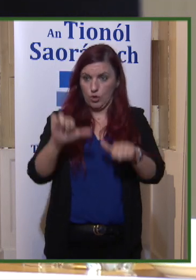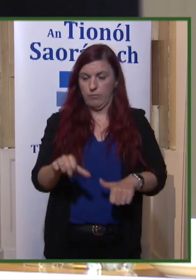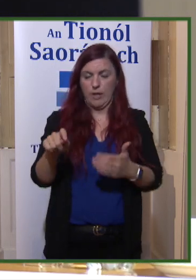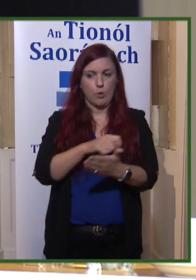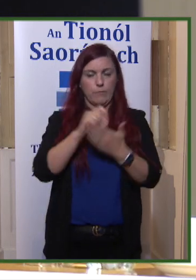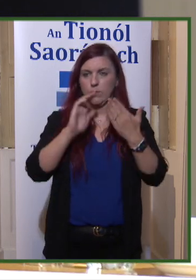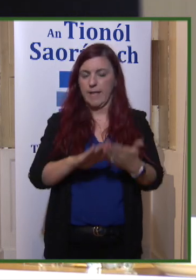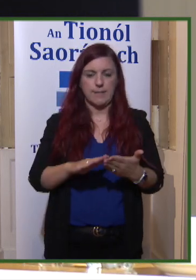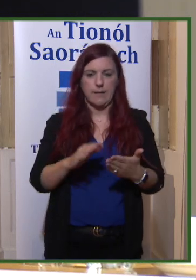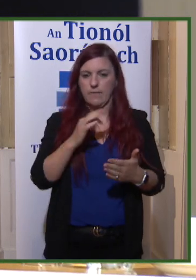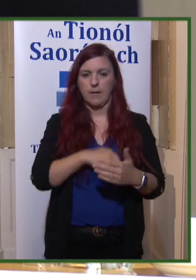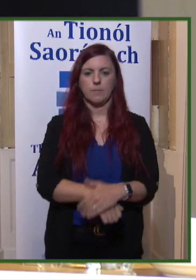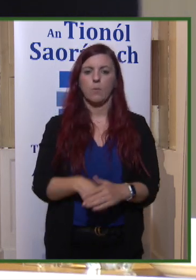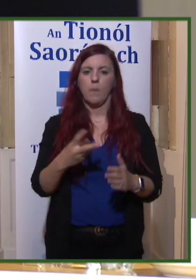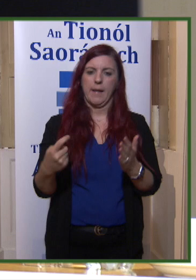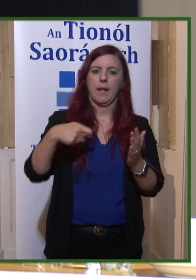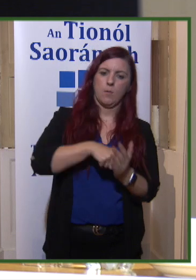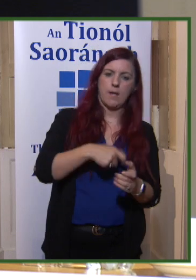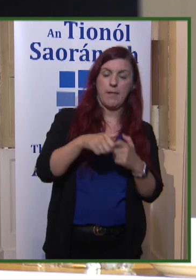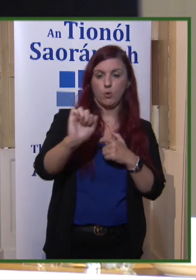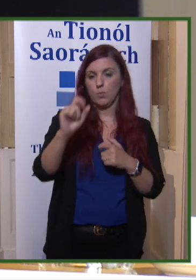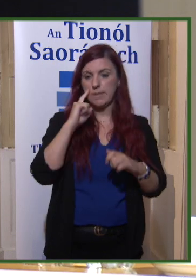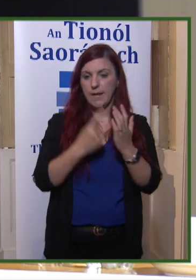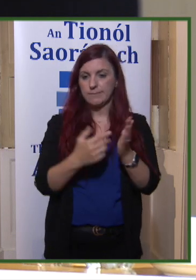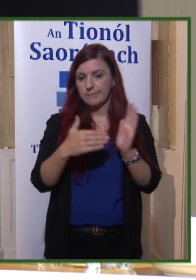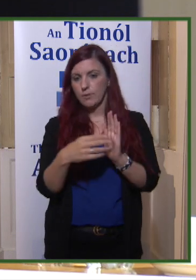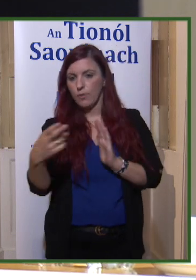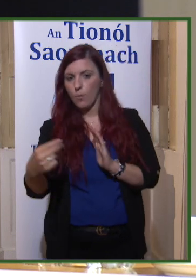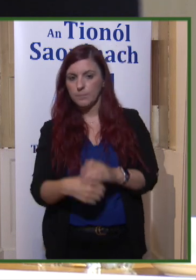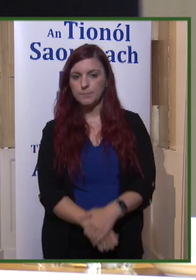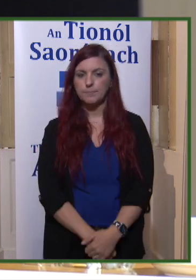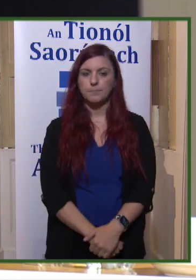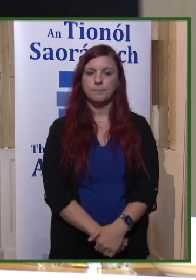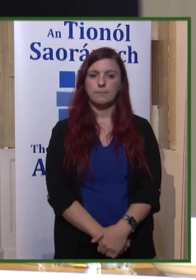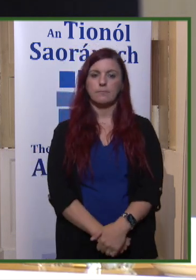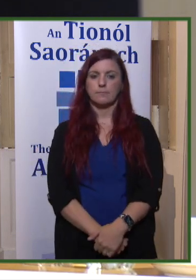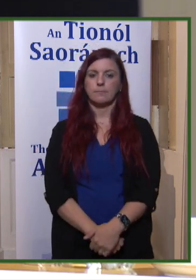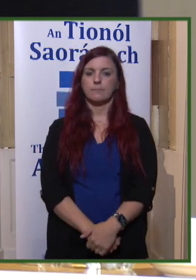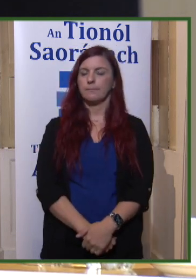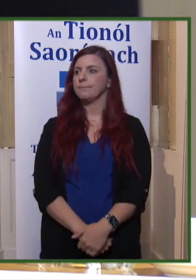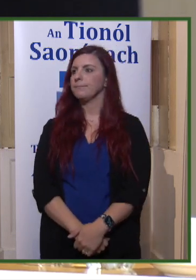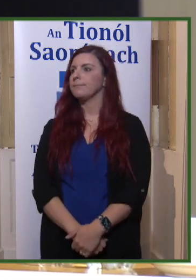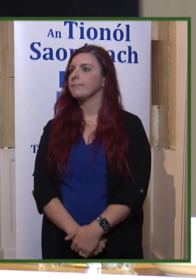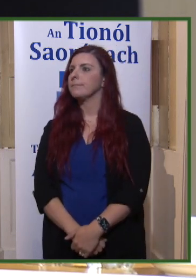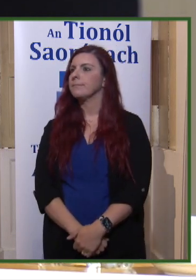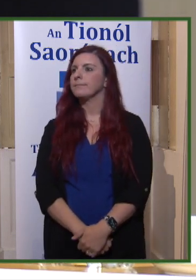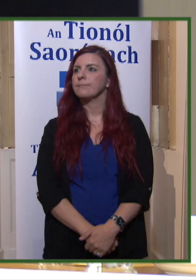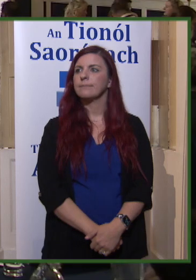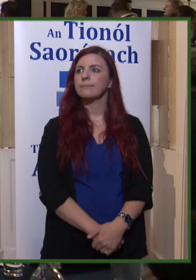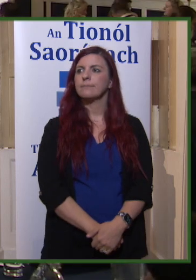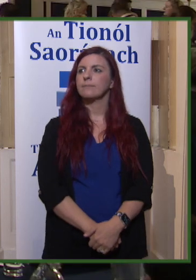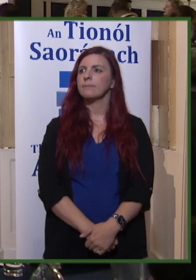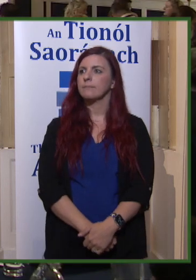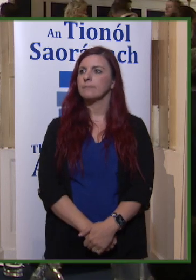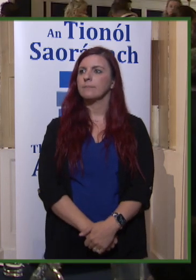believe that. So we will include it and give you the opportunity to give a resounding no, if that's how you feel. Okay, so we've got